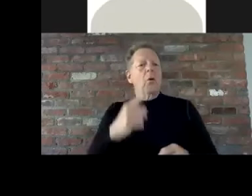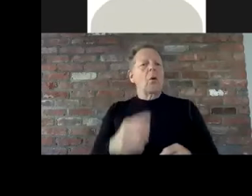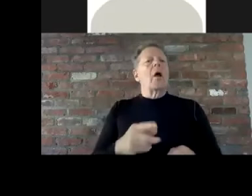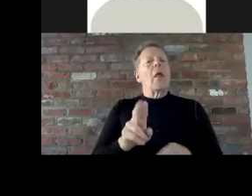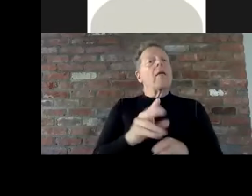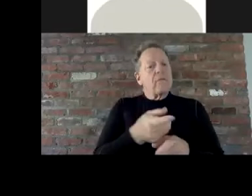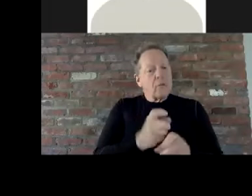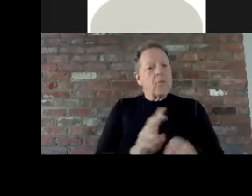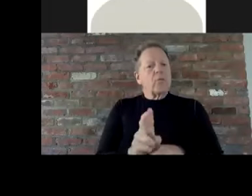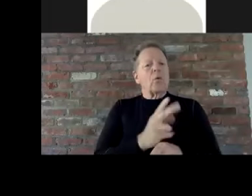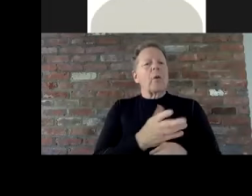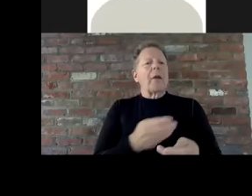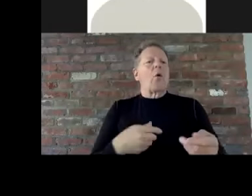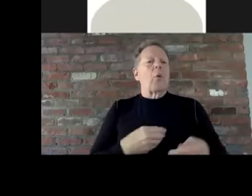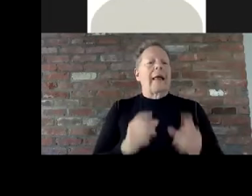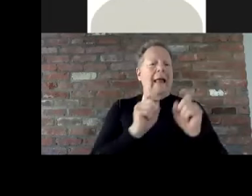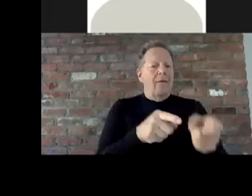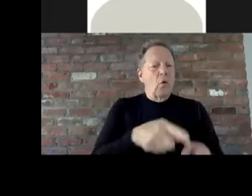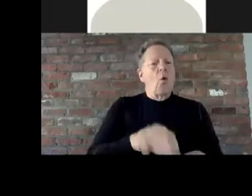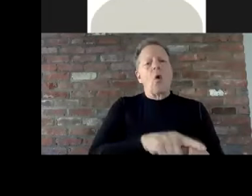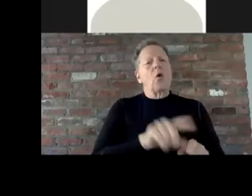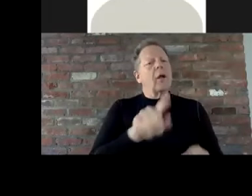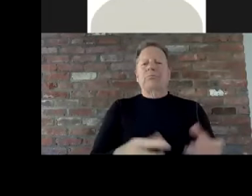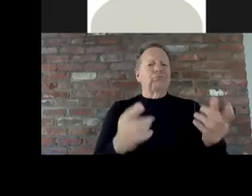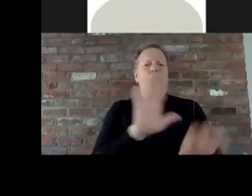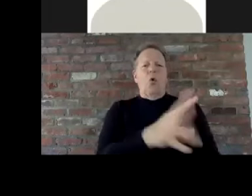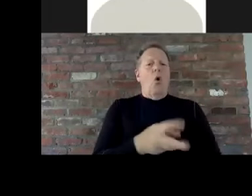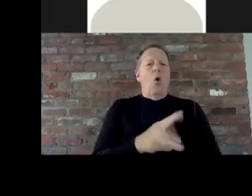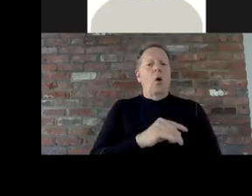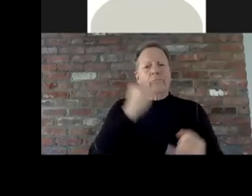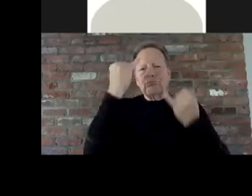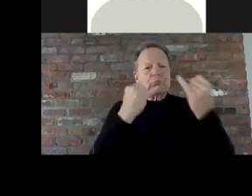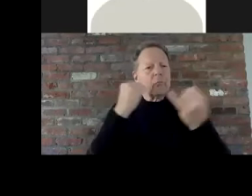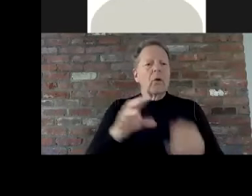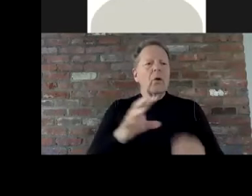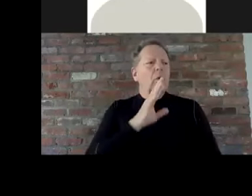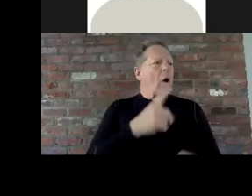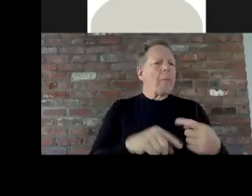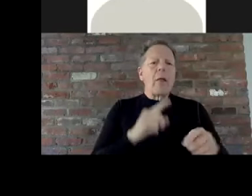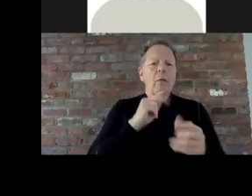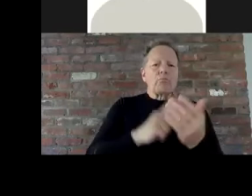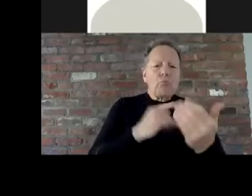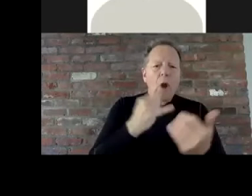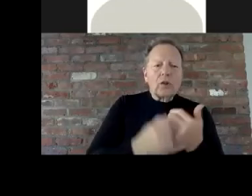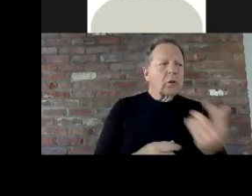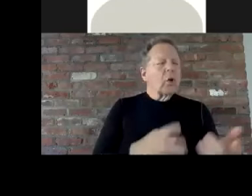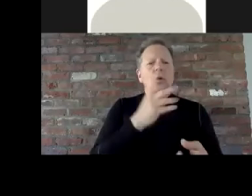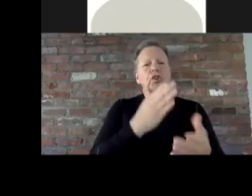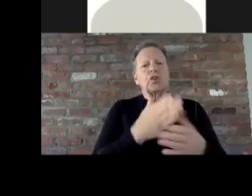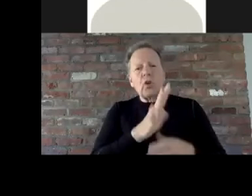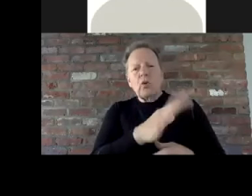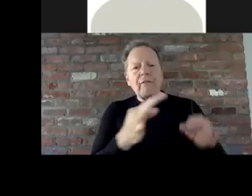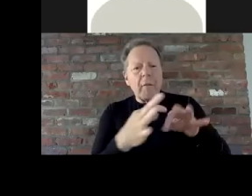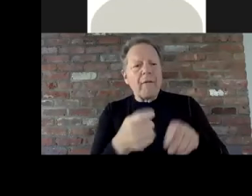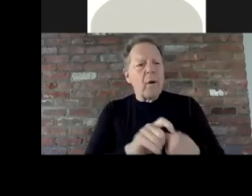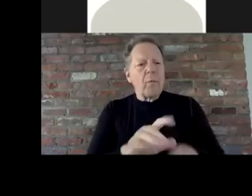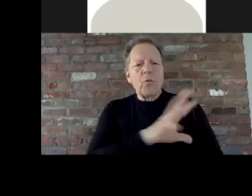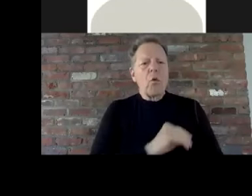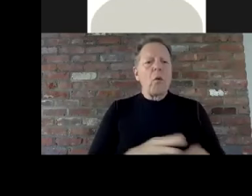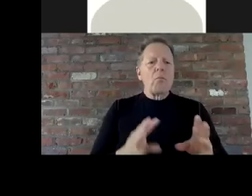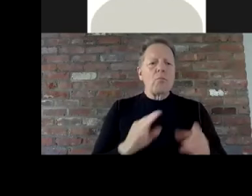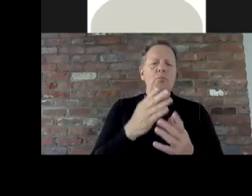provided, or you could do it completely off the cuff. Just talk about the project and share your feedback from those meetings to